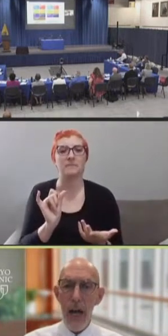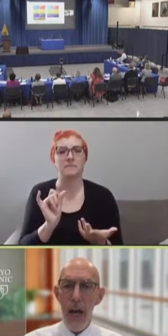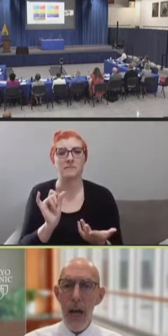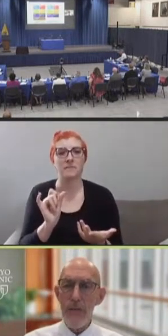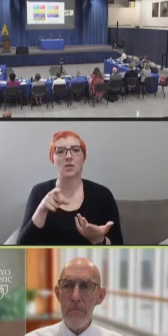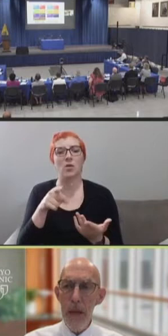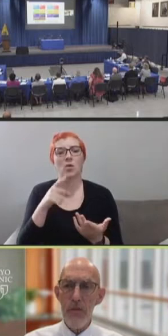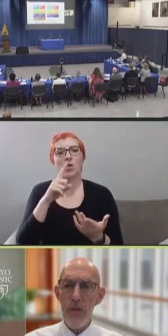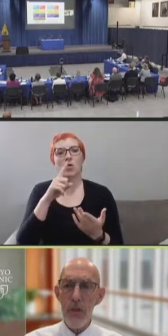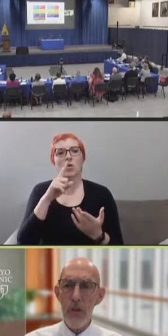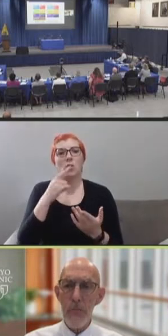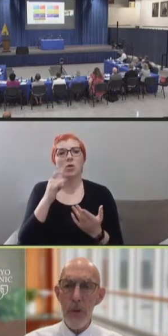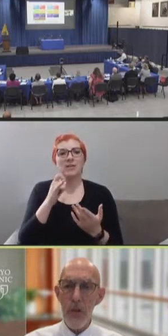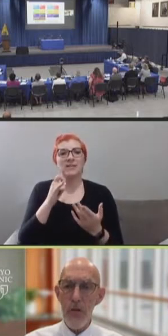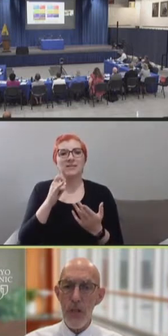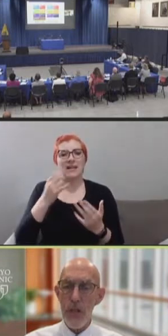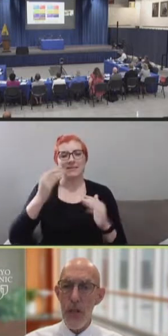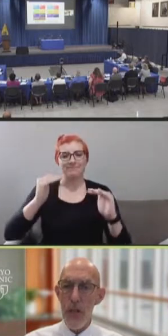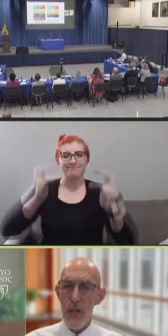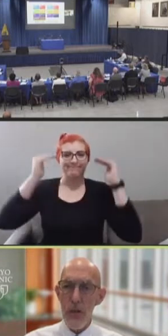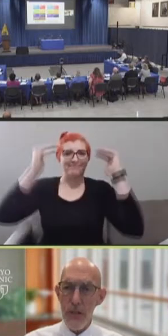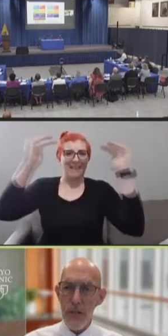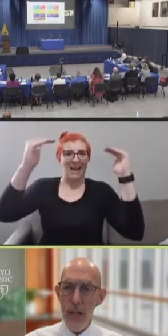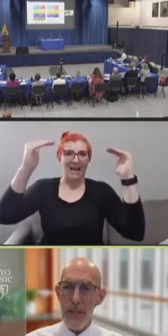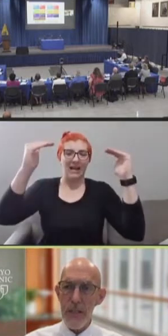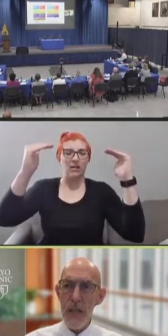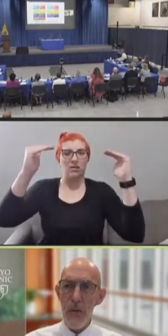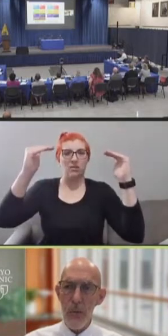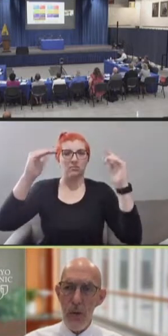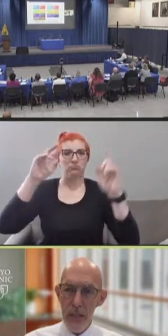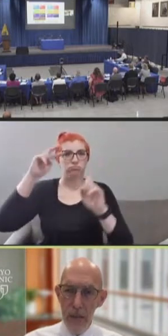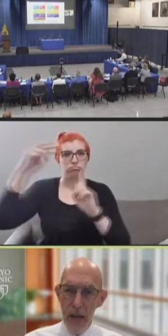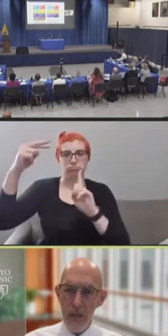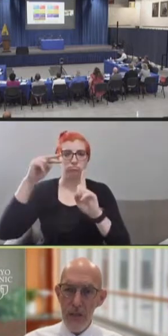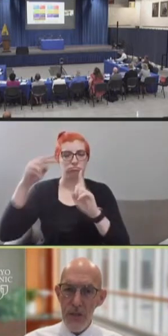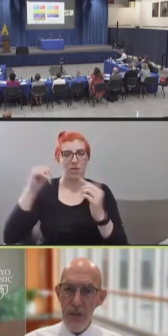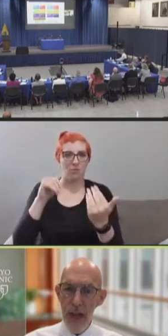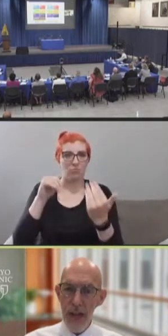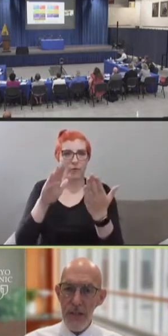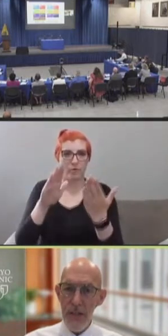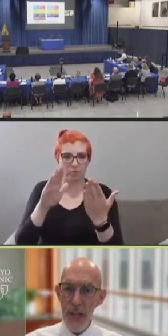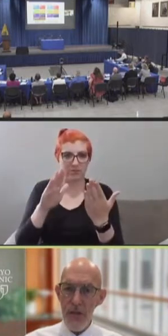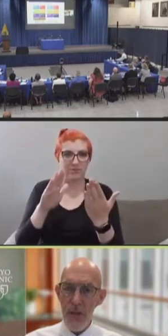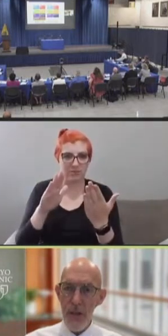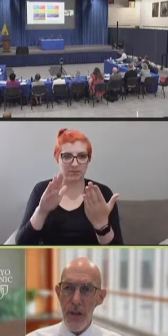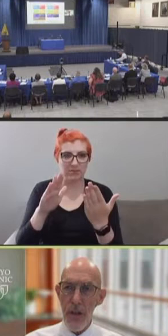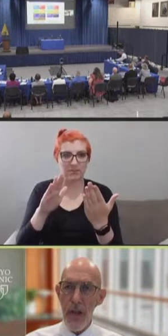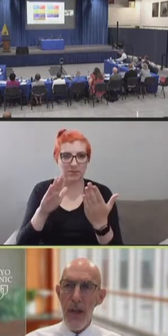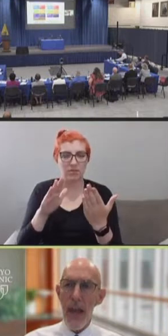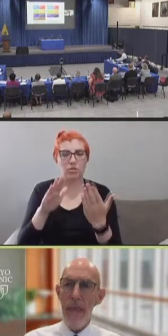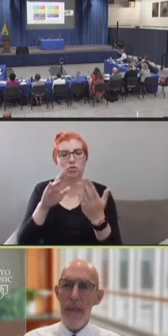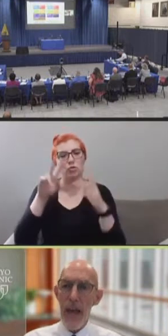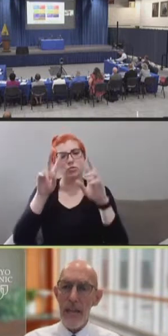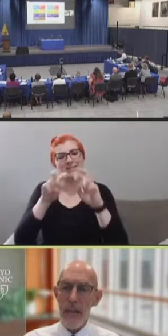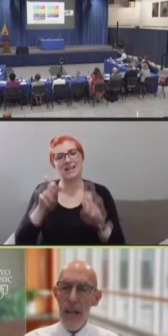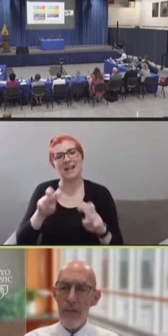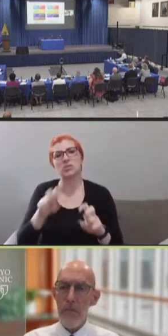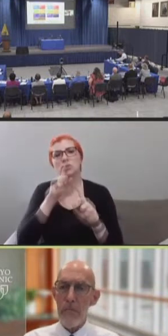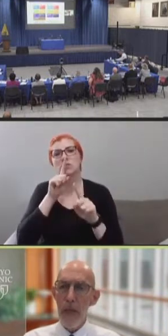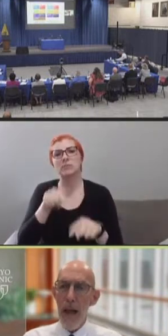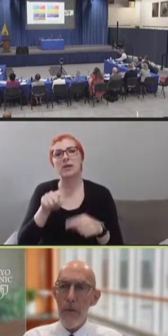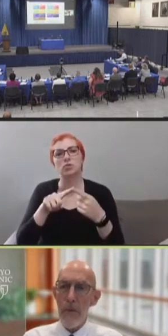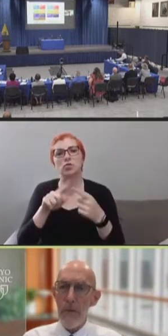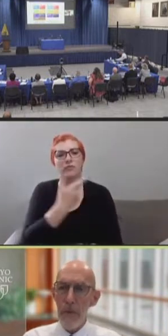involves high-dimensional approaches to assess responses to vaccination, and then